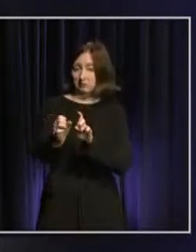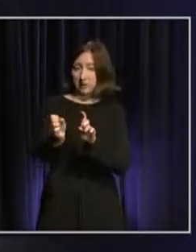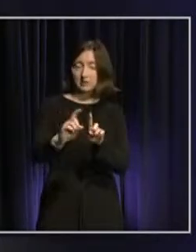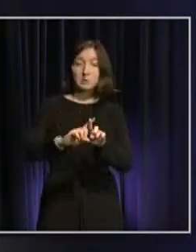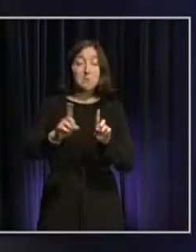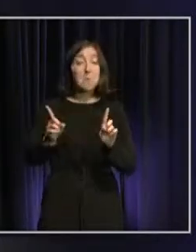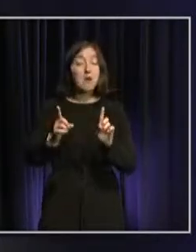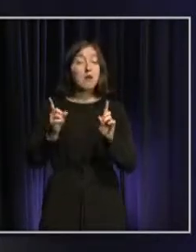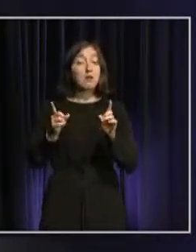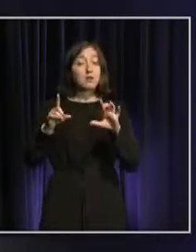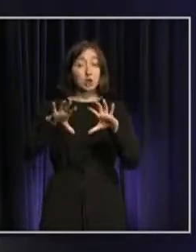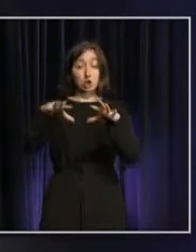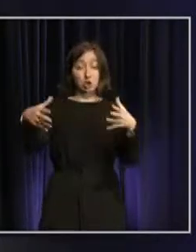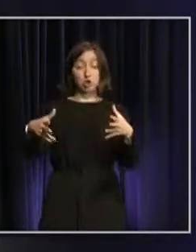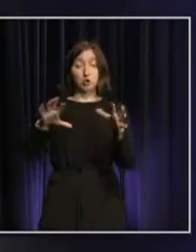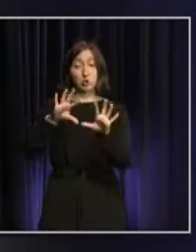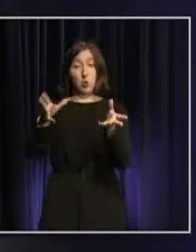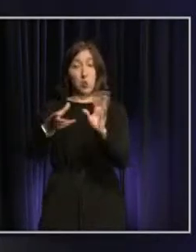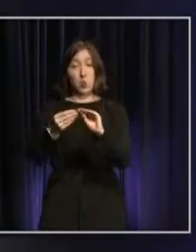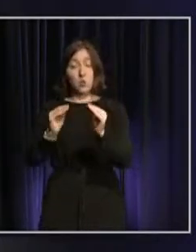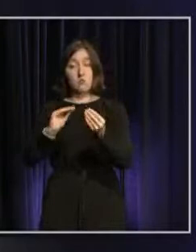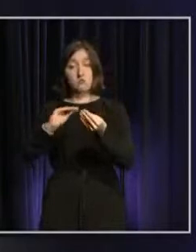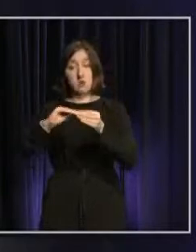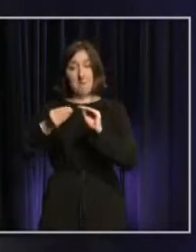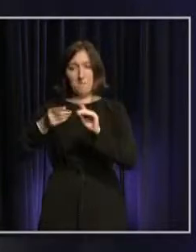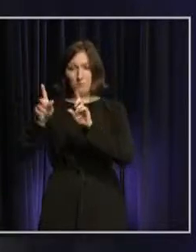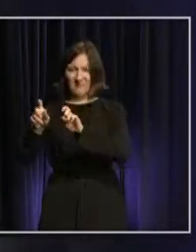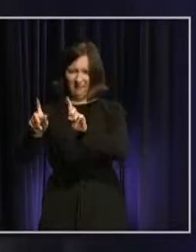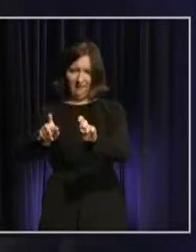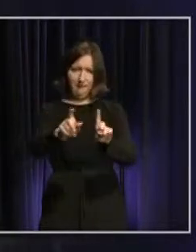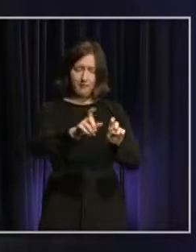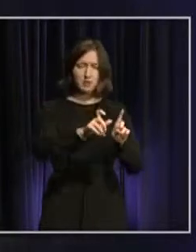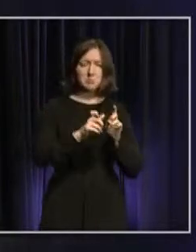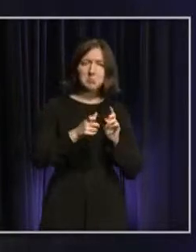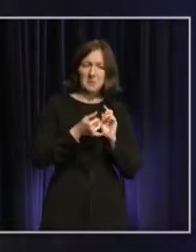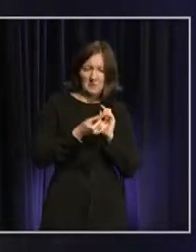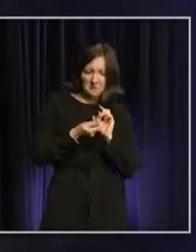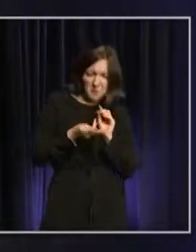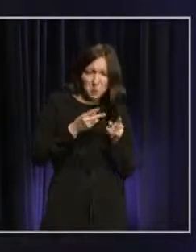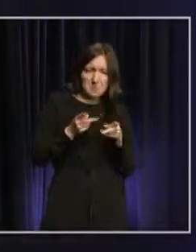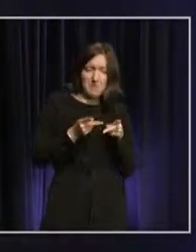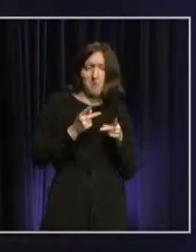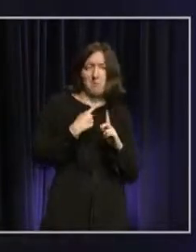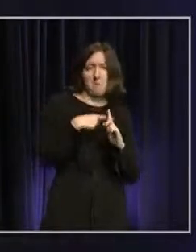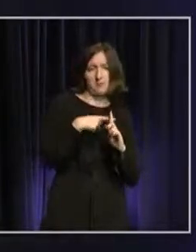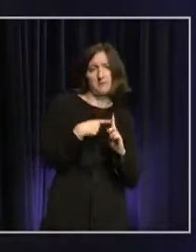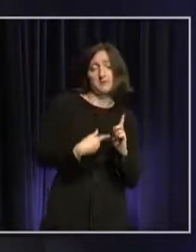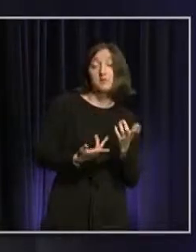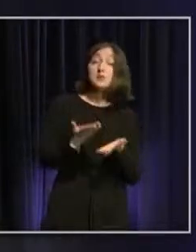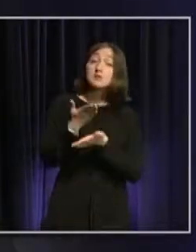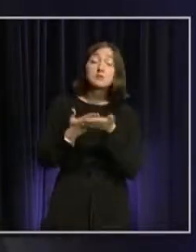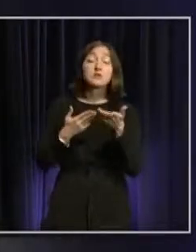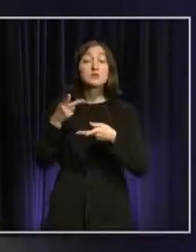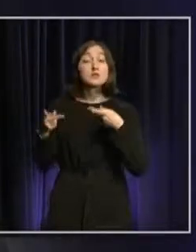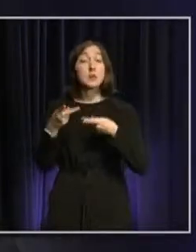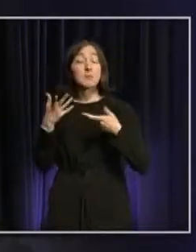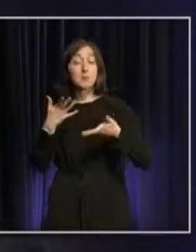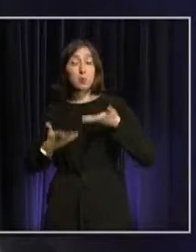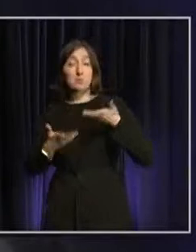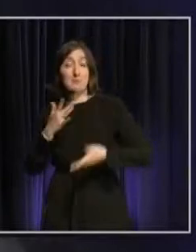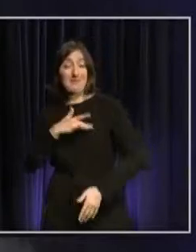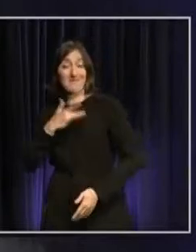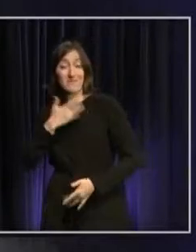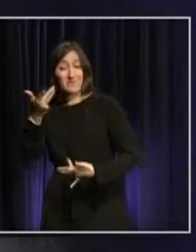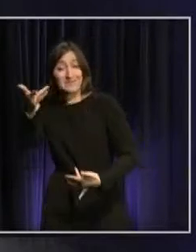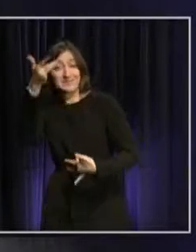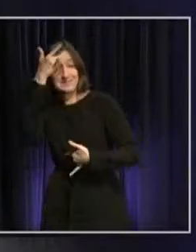positive. It kind of goes back to the reason why are they getting tested. A lot of the individuals may have symptoms, but it's just showing that the COVID level